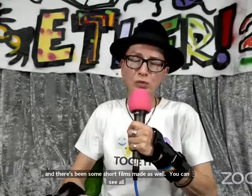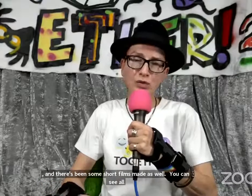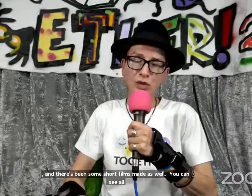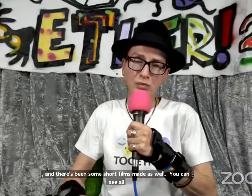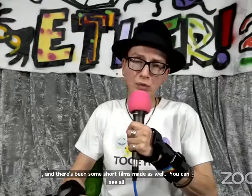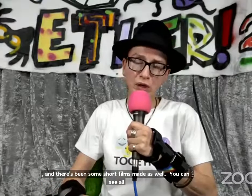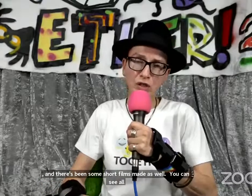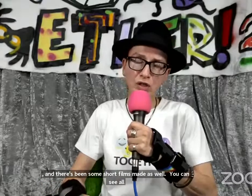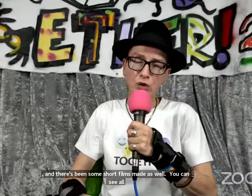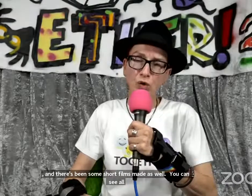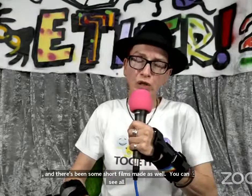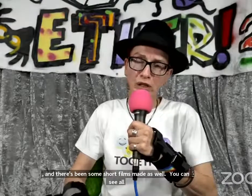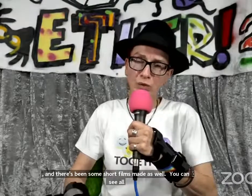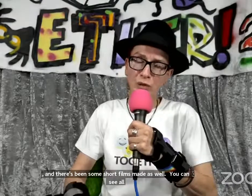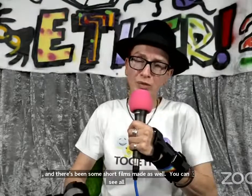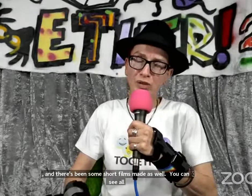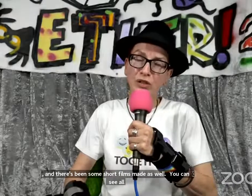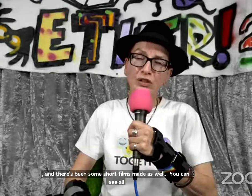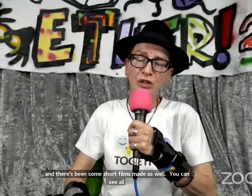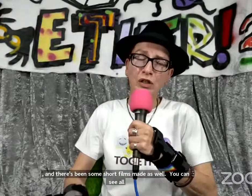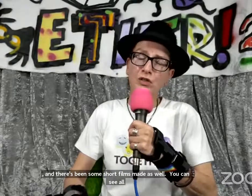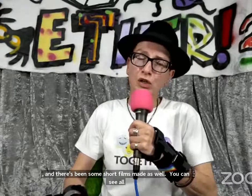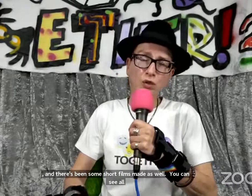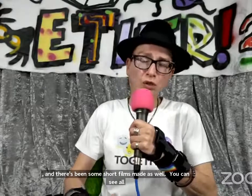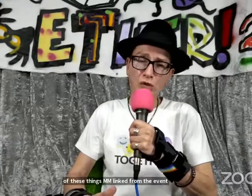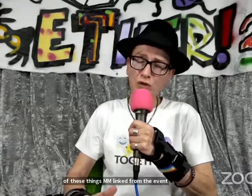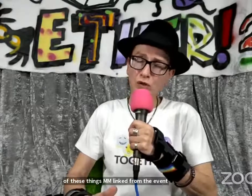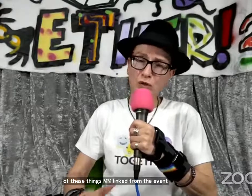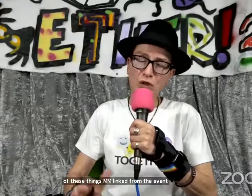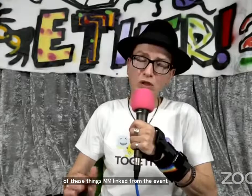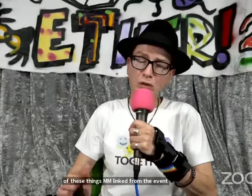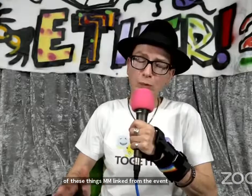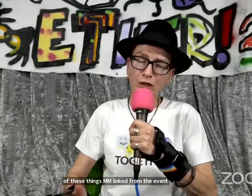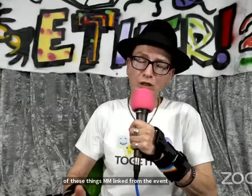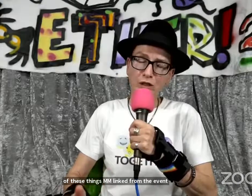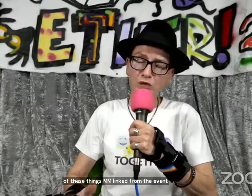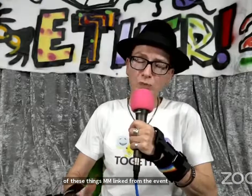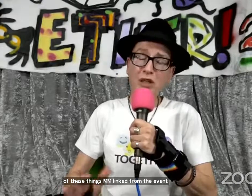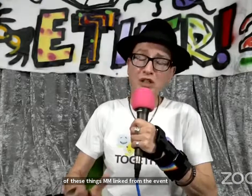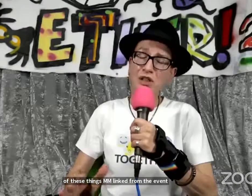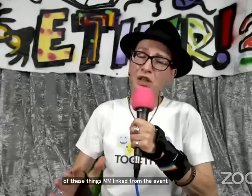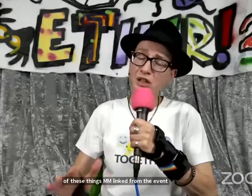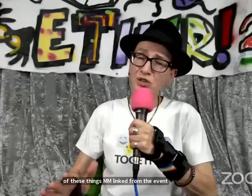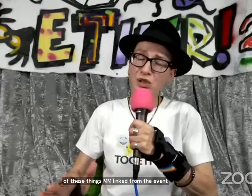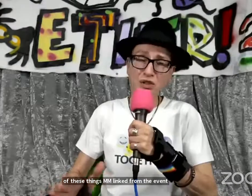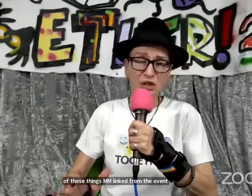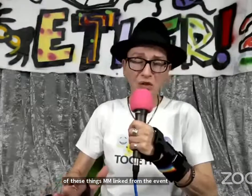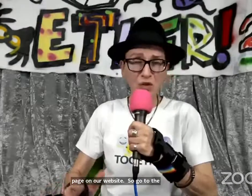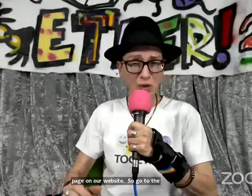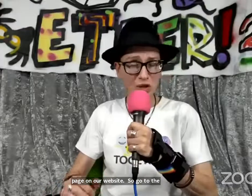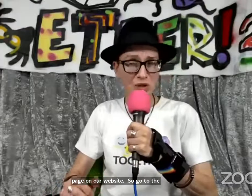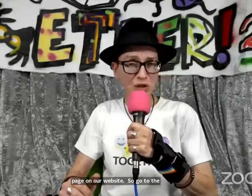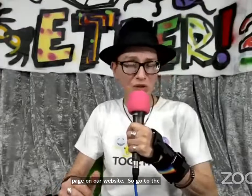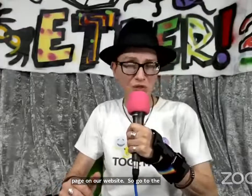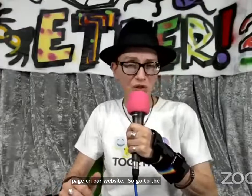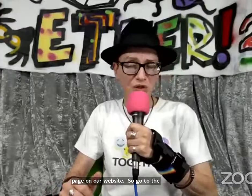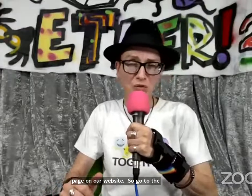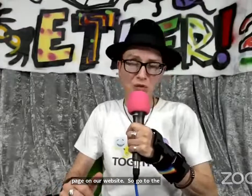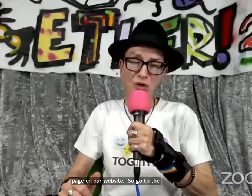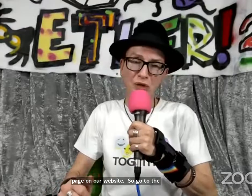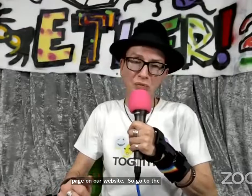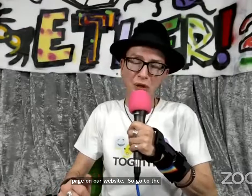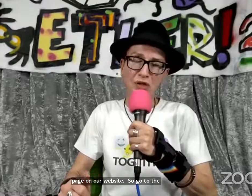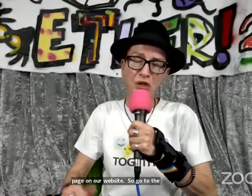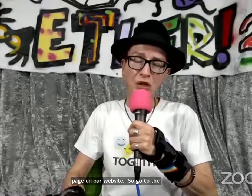linked from the event page on our website. So go to the Making History Together 2020